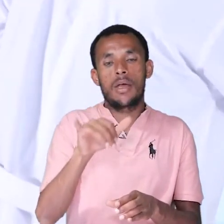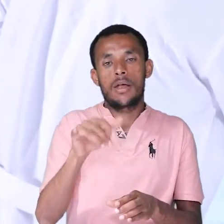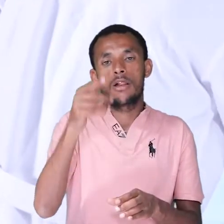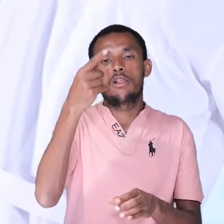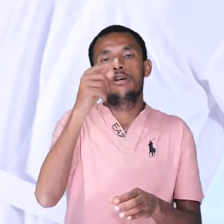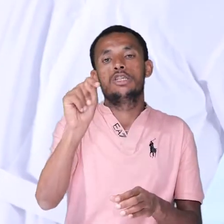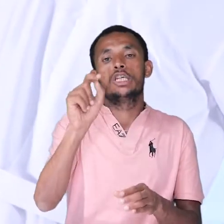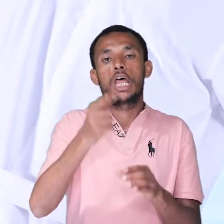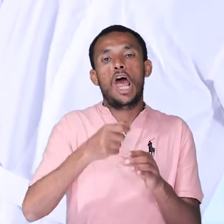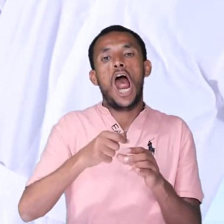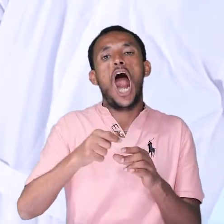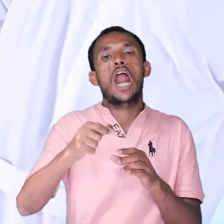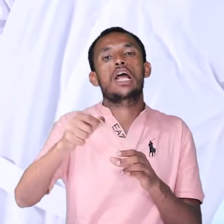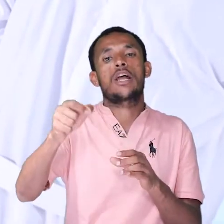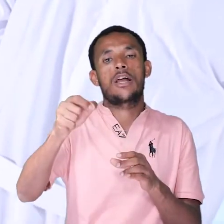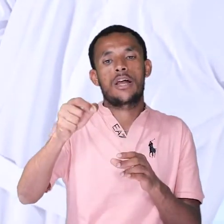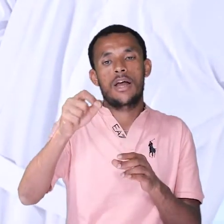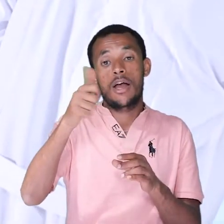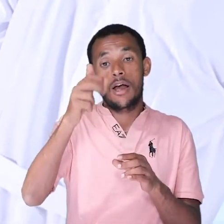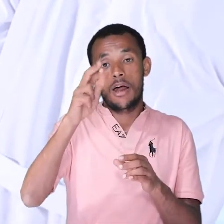the arc